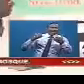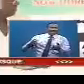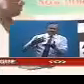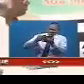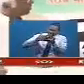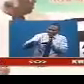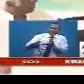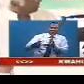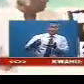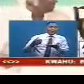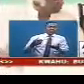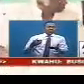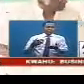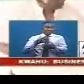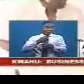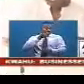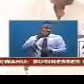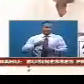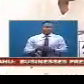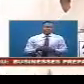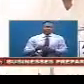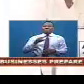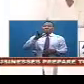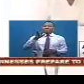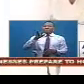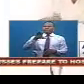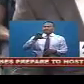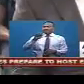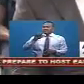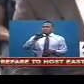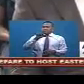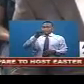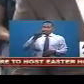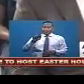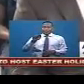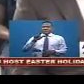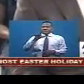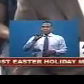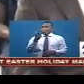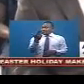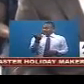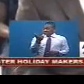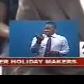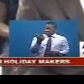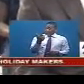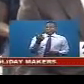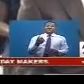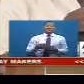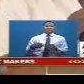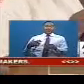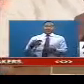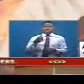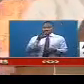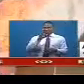HIV/AIDS in Africa. At the launch of Icasa 2013, the UNAIDS country director, Mr. Gemi